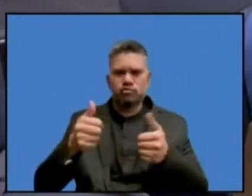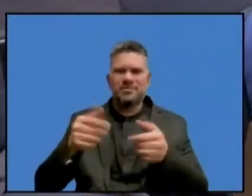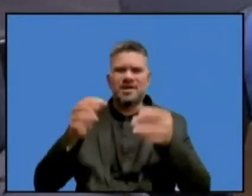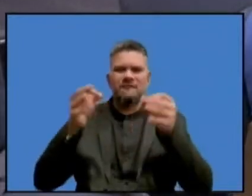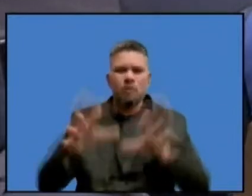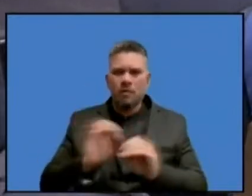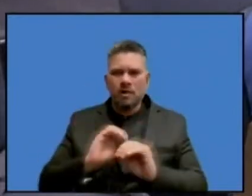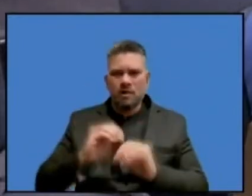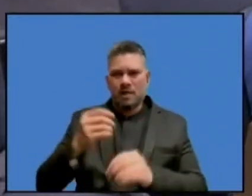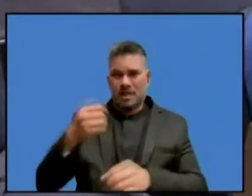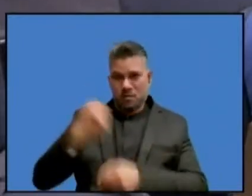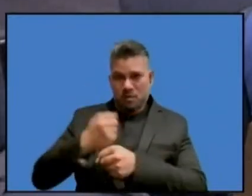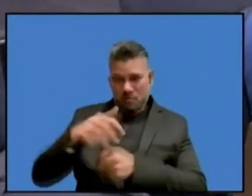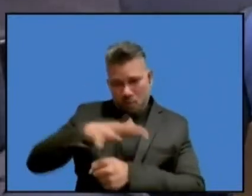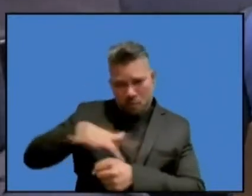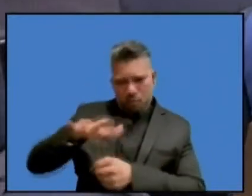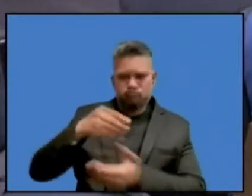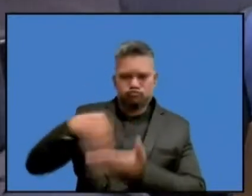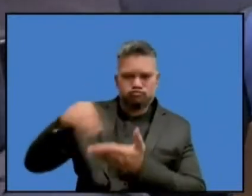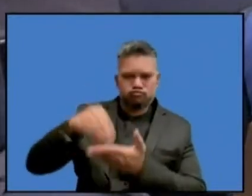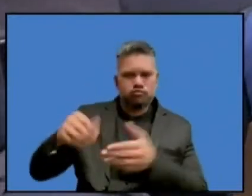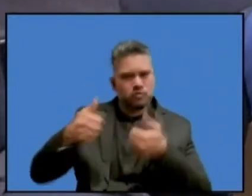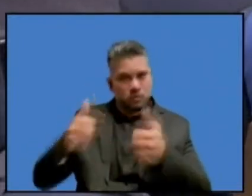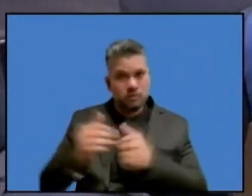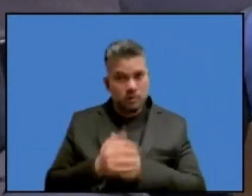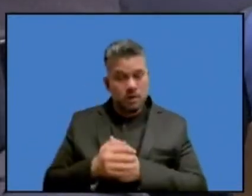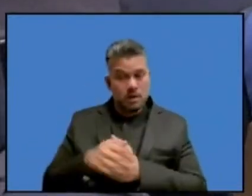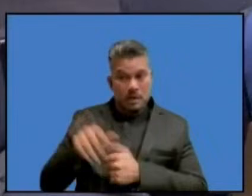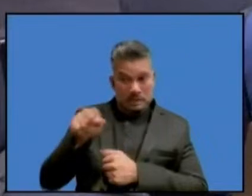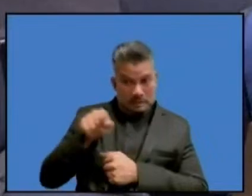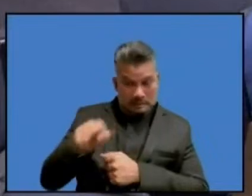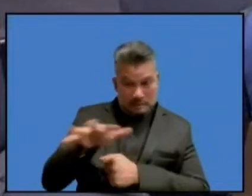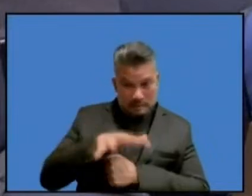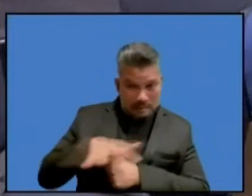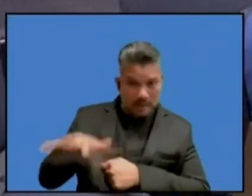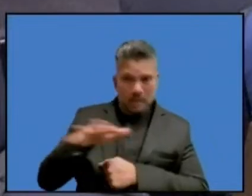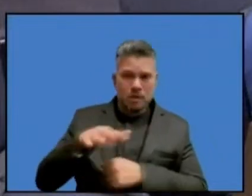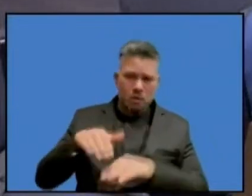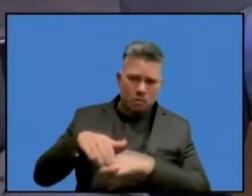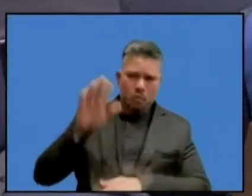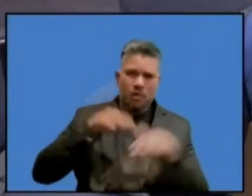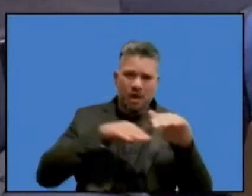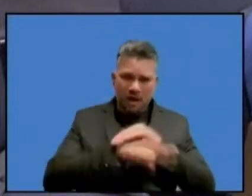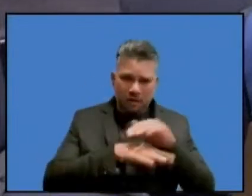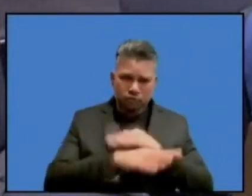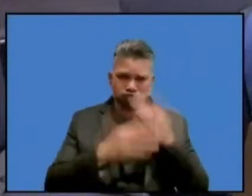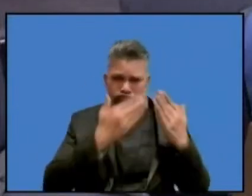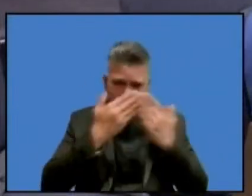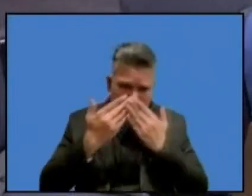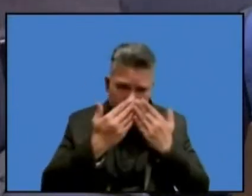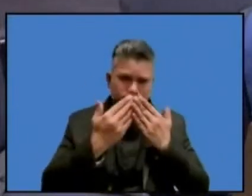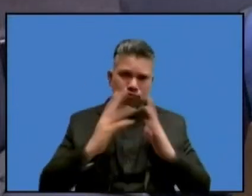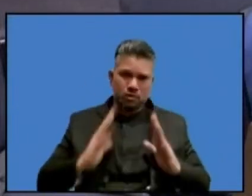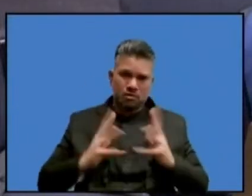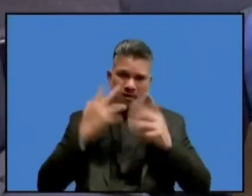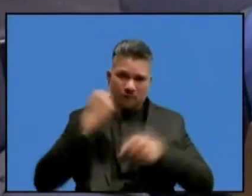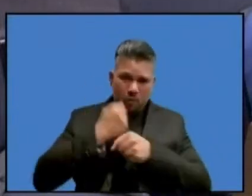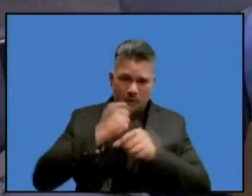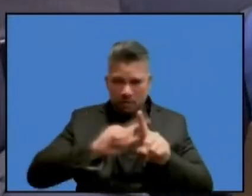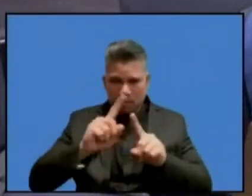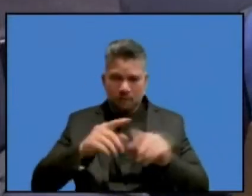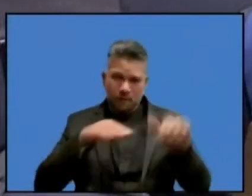call for support for increased access to certified formal education and dignified livelihood opportunities, including vocational